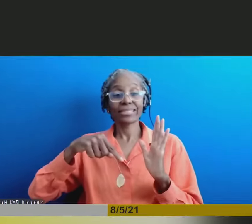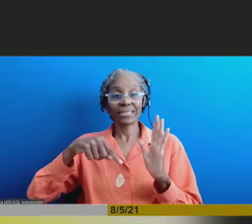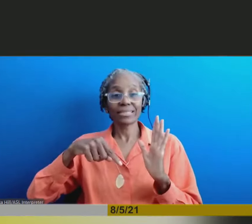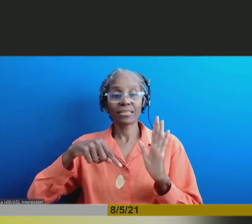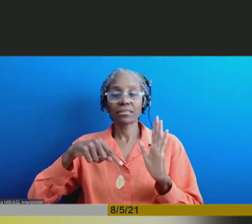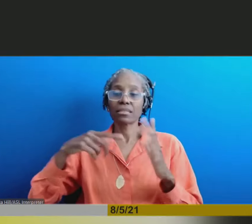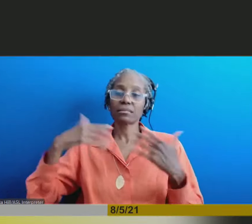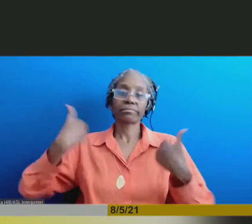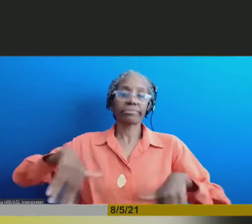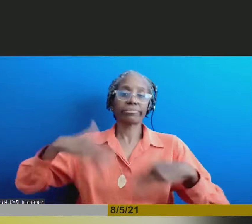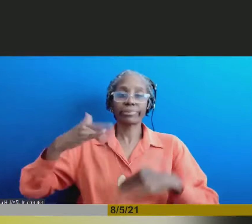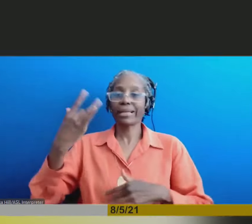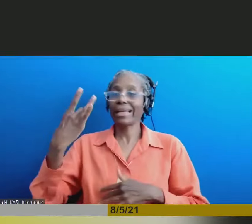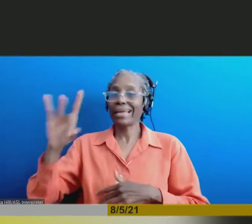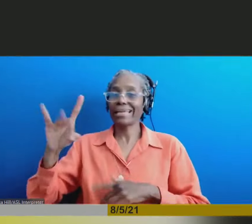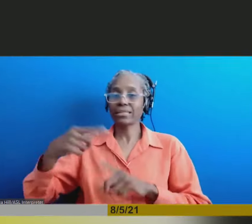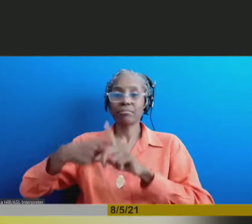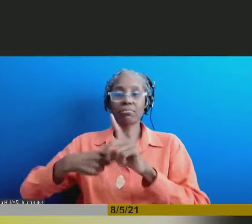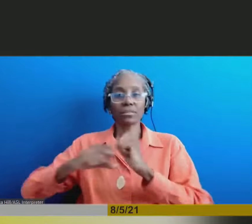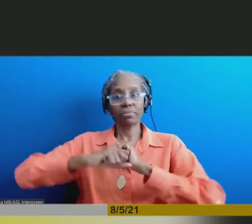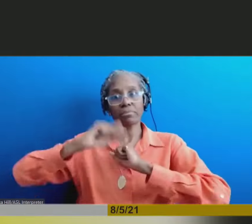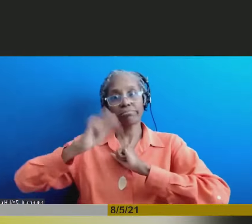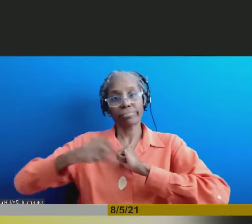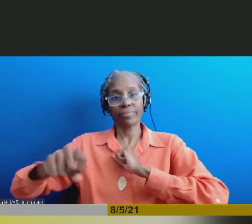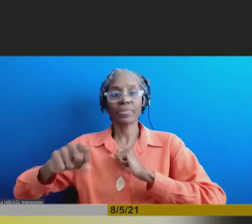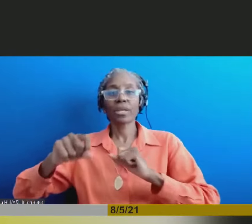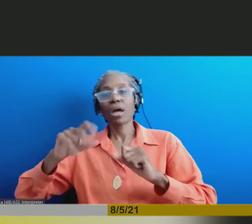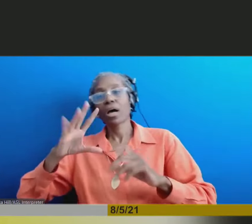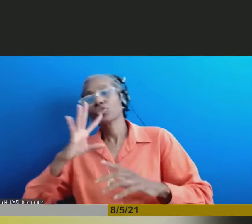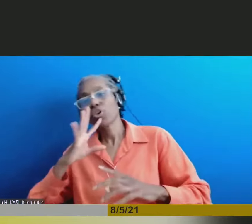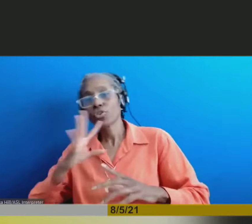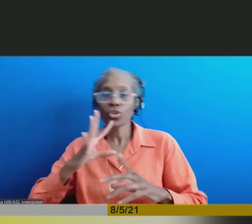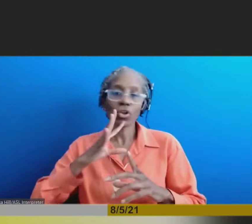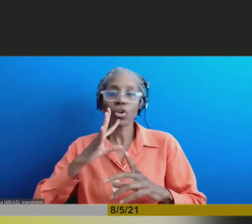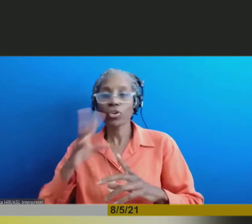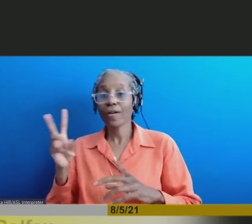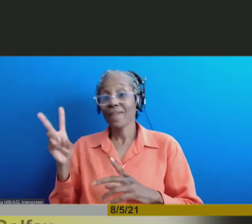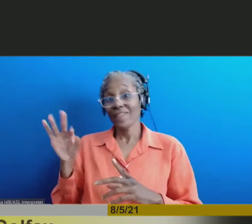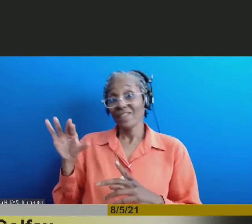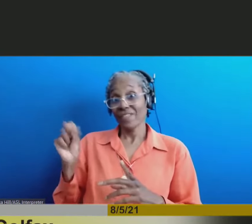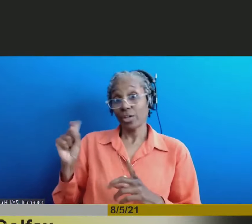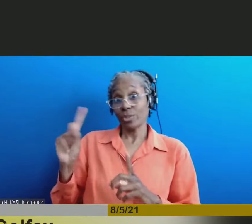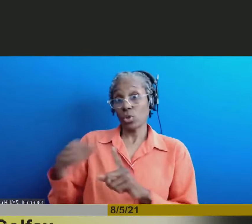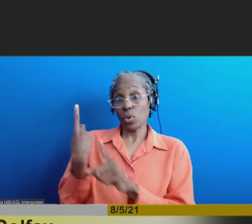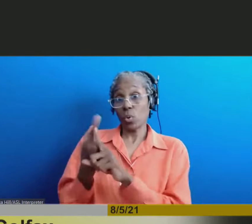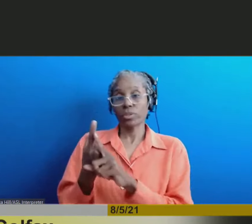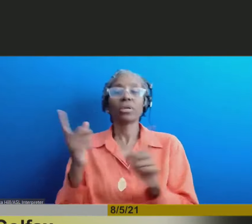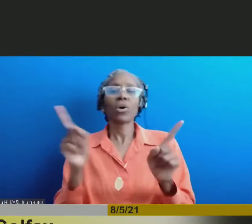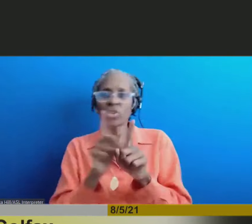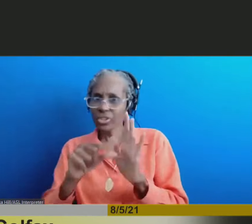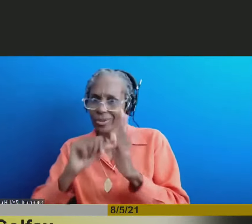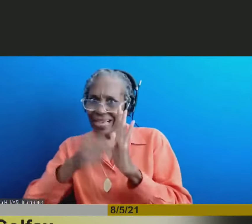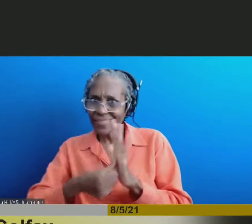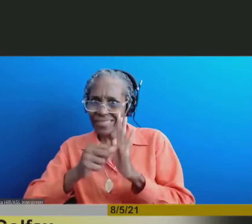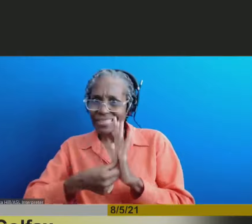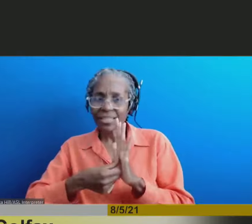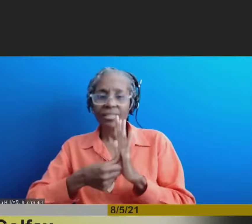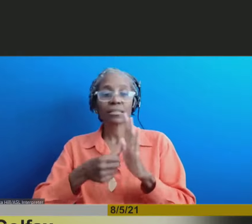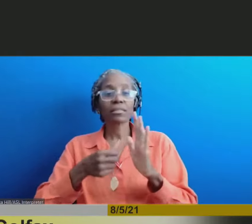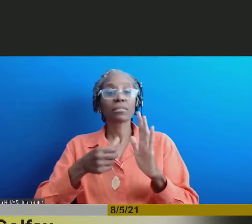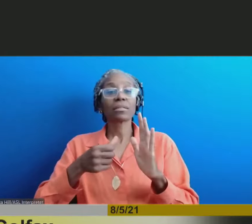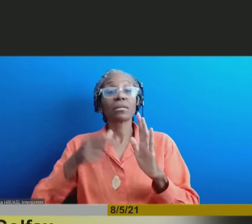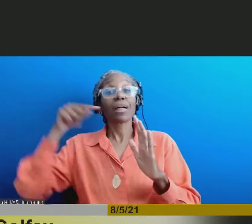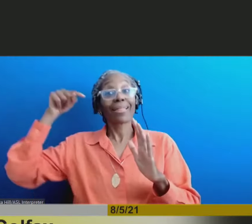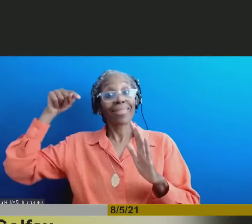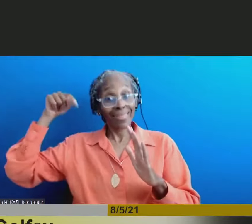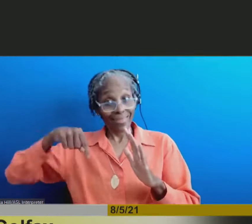18 months, and, I've talked a lot directly about the virus, but I also just want to emphasize that there's a toll of this pandemic